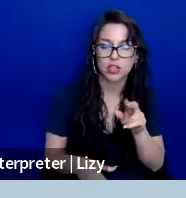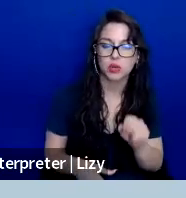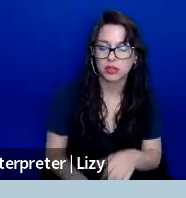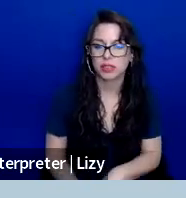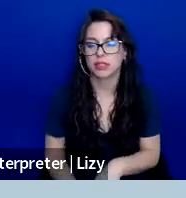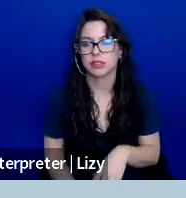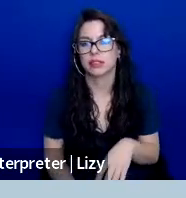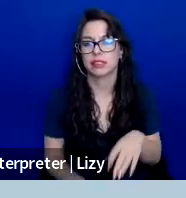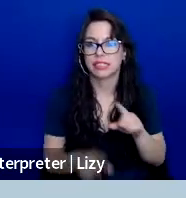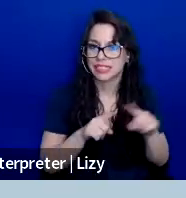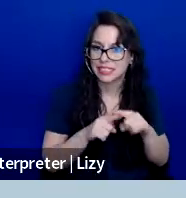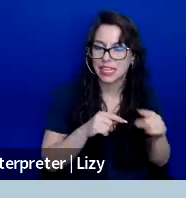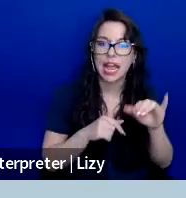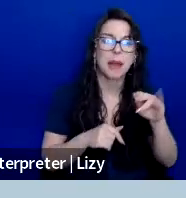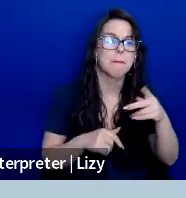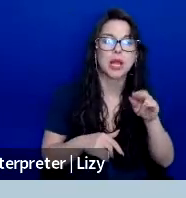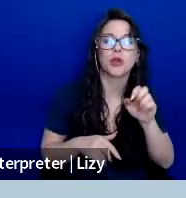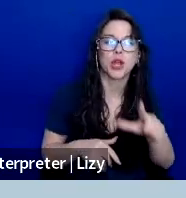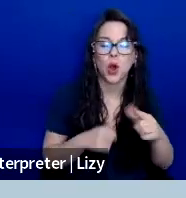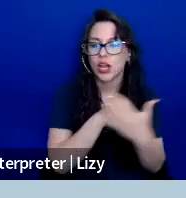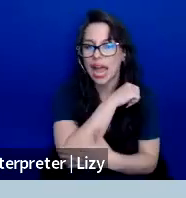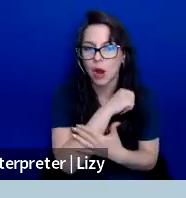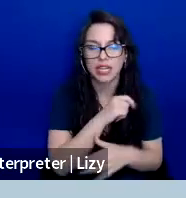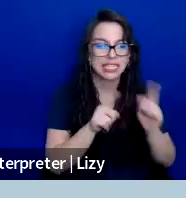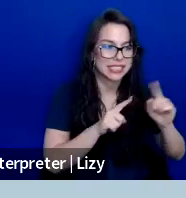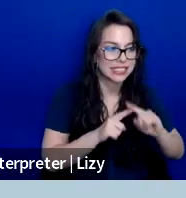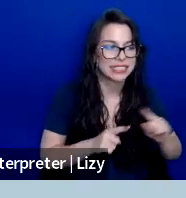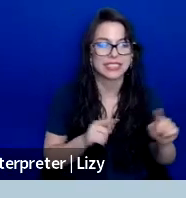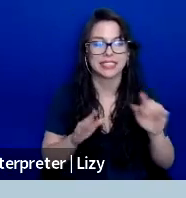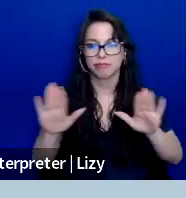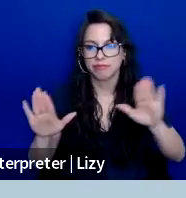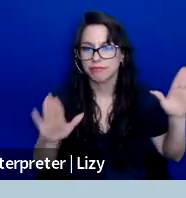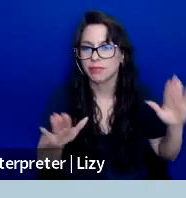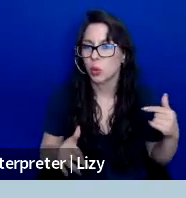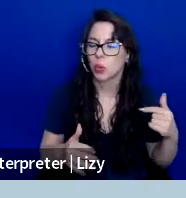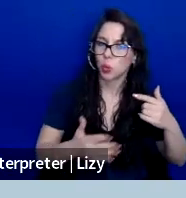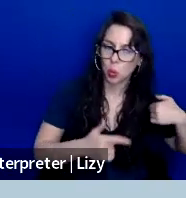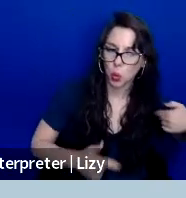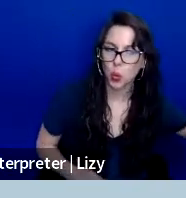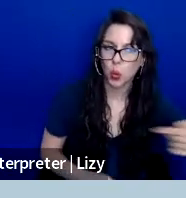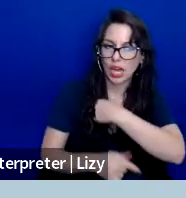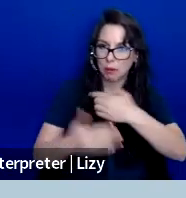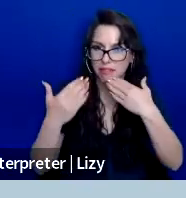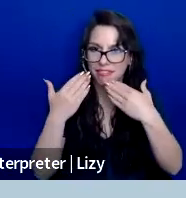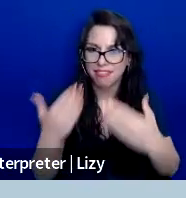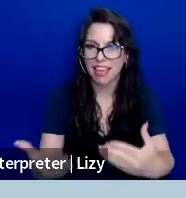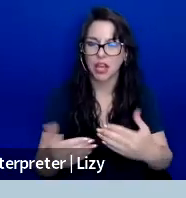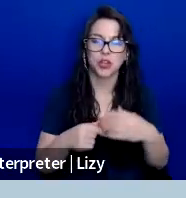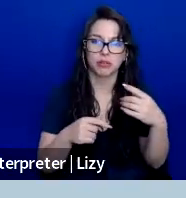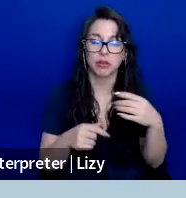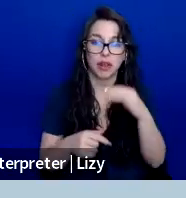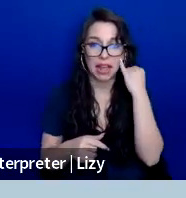want to thank you for joining us, for your participation. If you've been with us since our first webinar, thank you so much